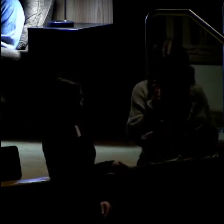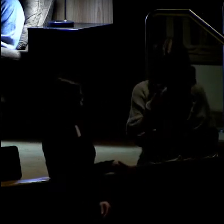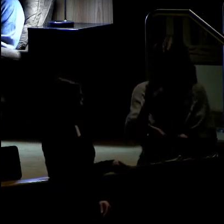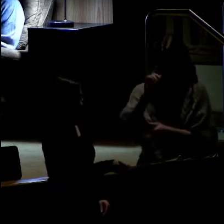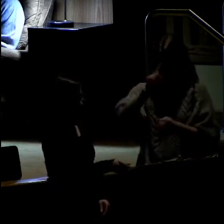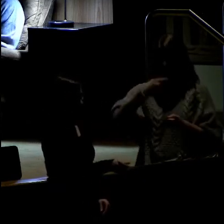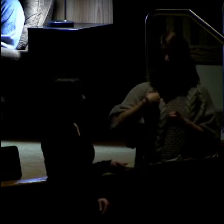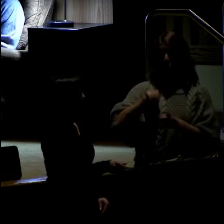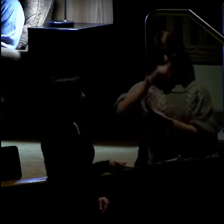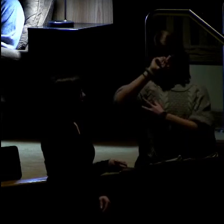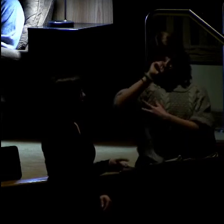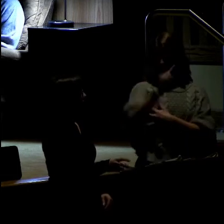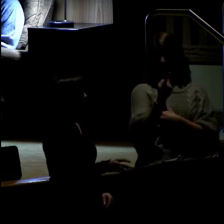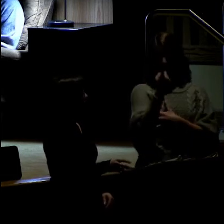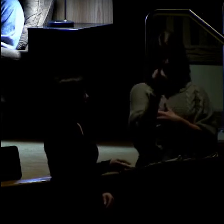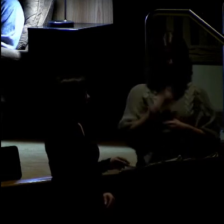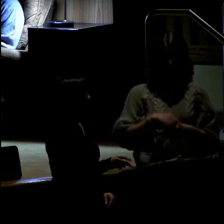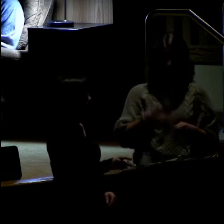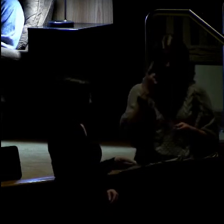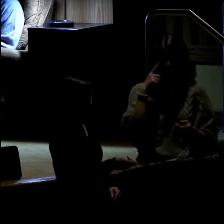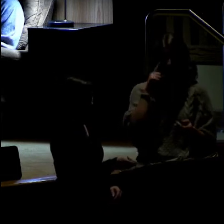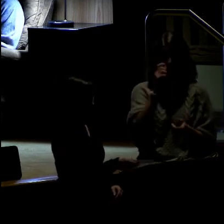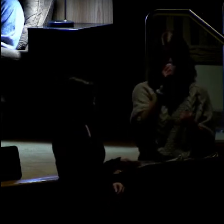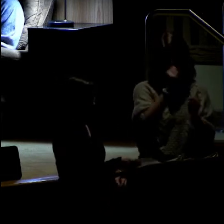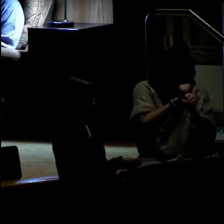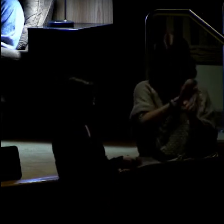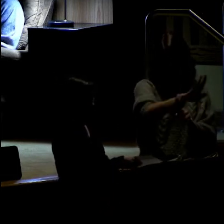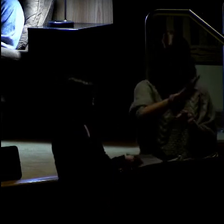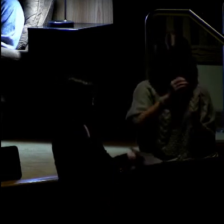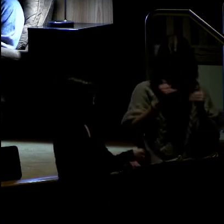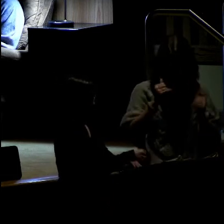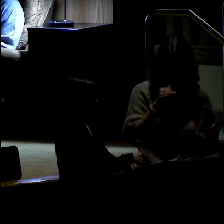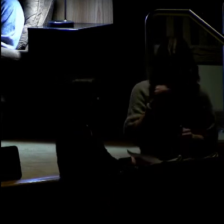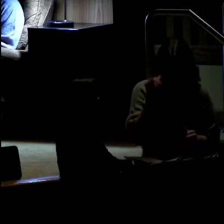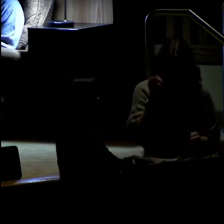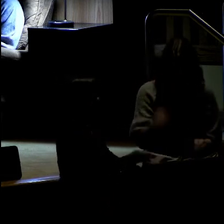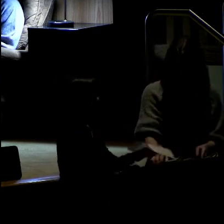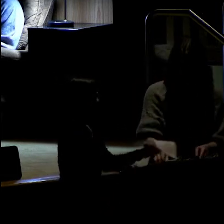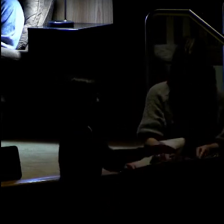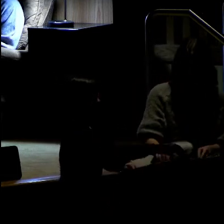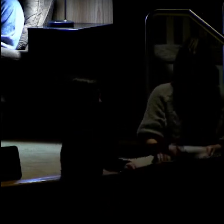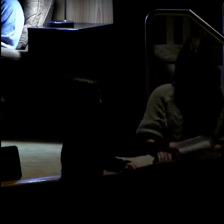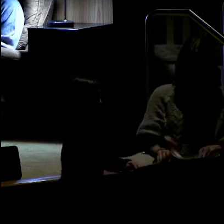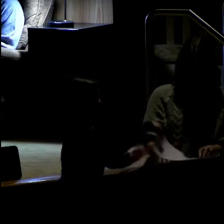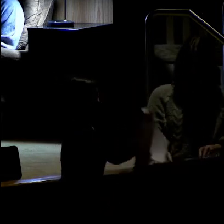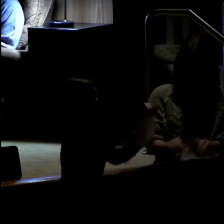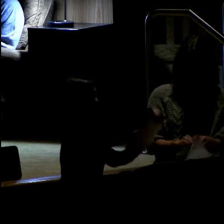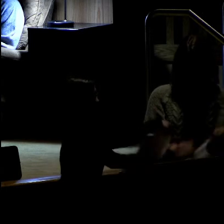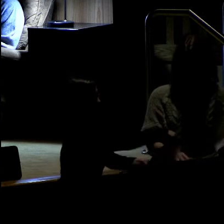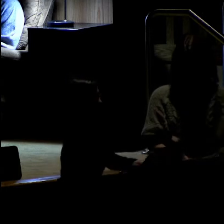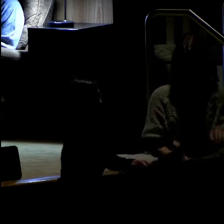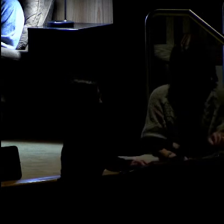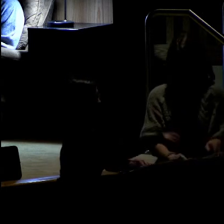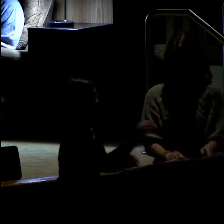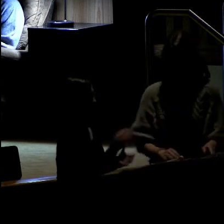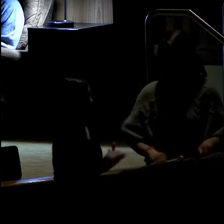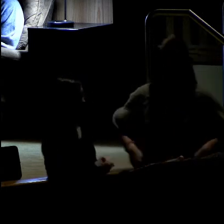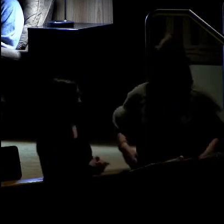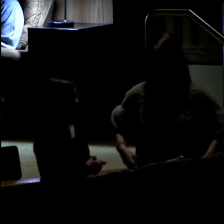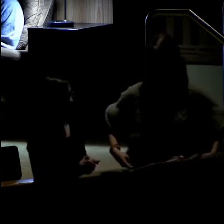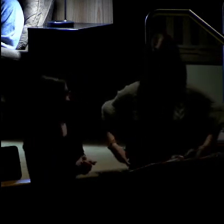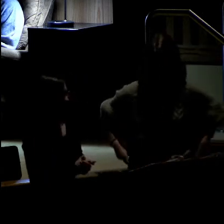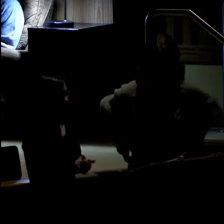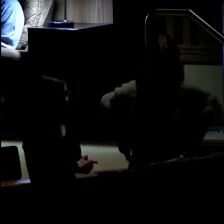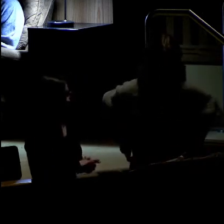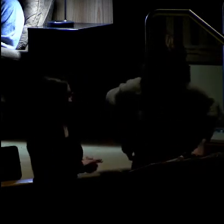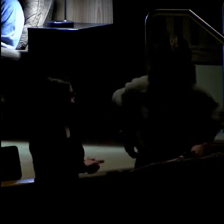gave me a whole $1 William for raking his lawn this afternoon. Why are you calling it a $1 William? I'm not familiar enough with it to call it a $1